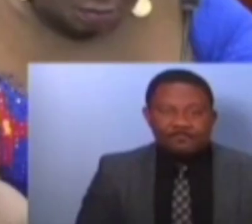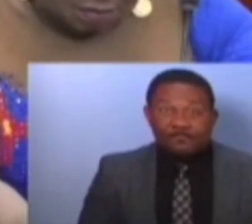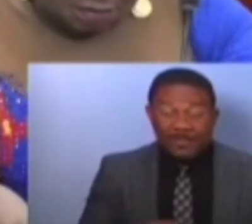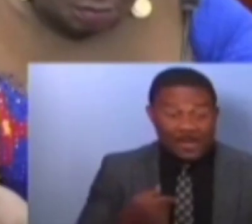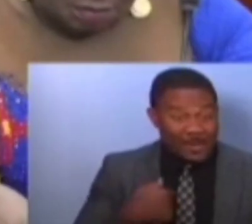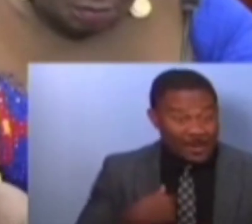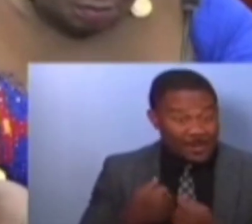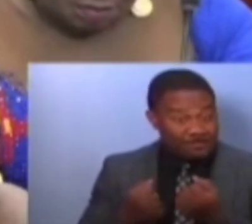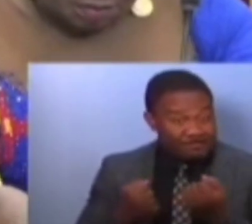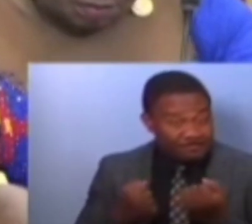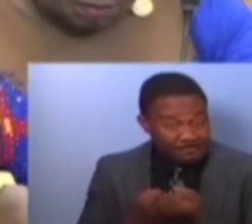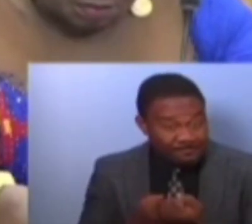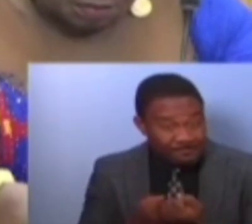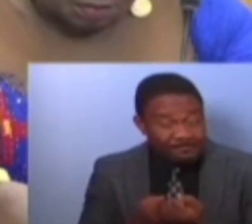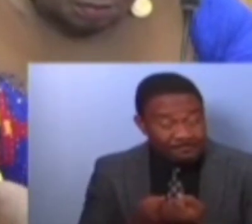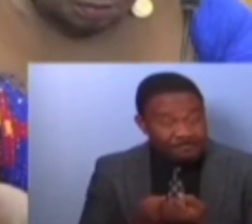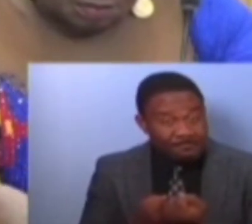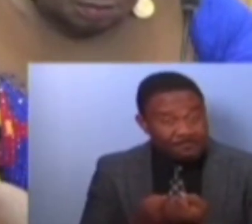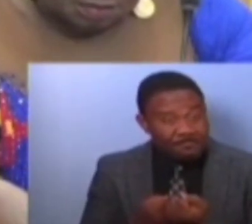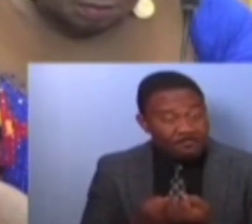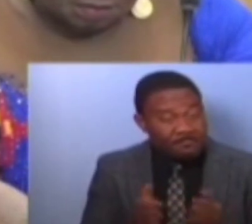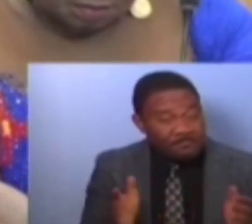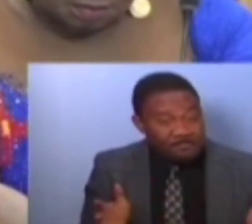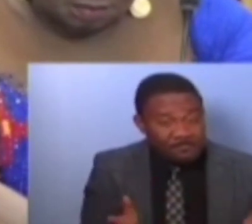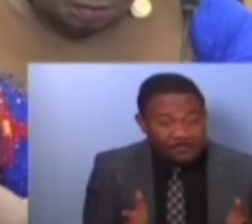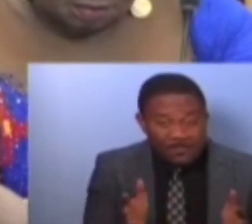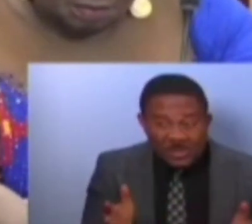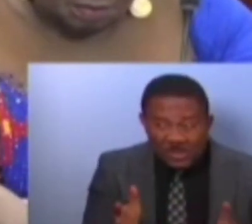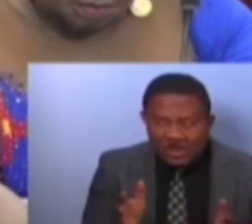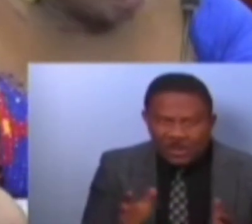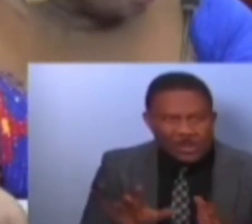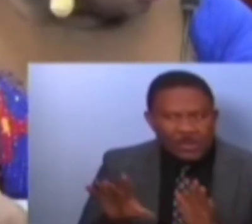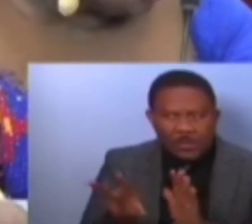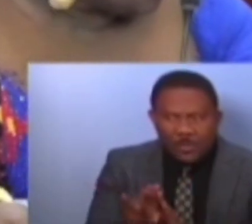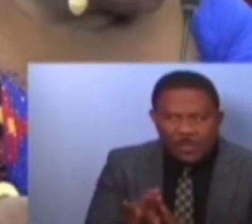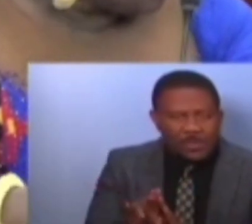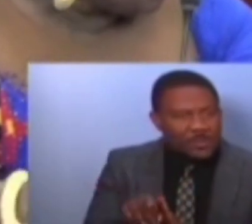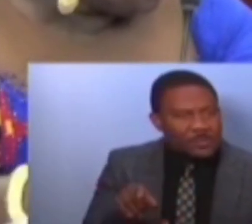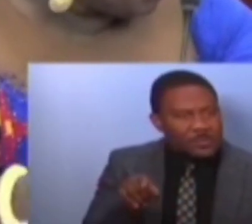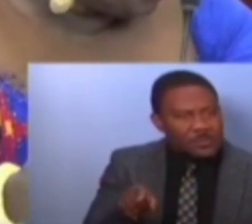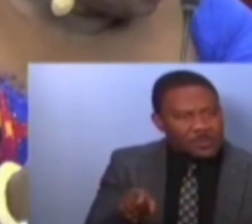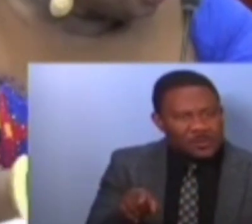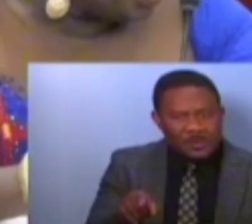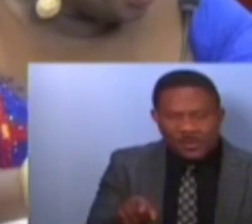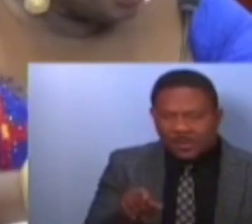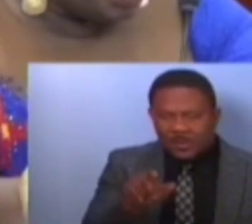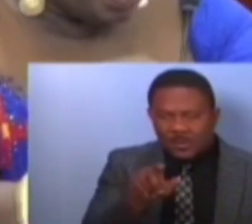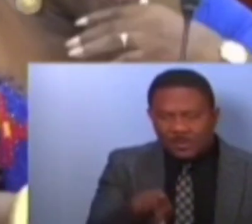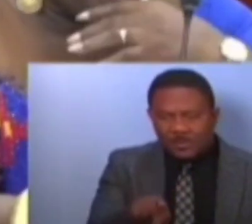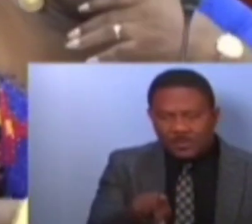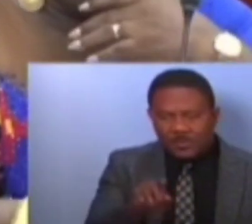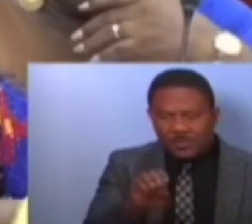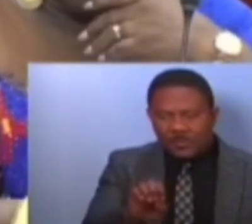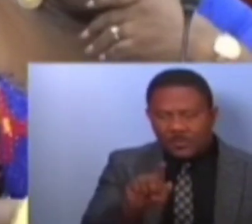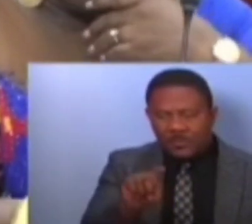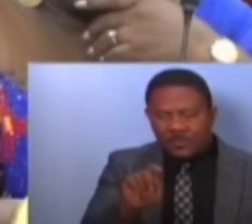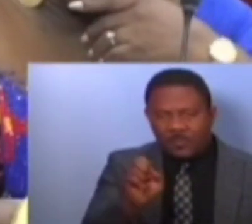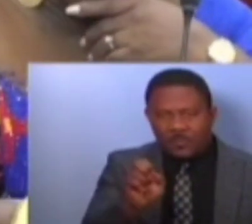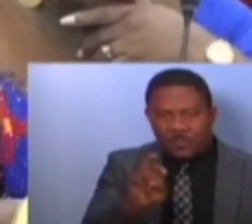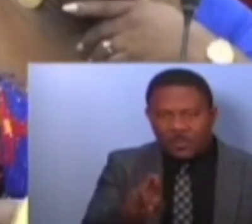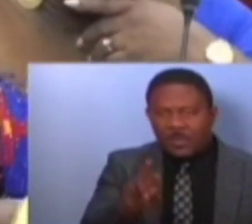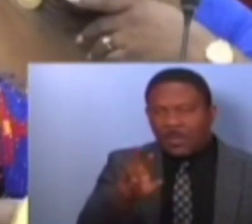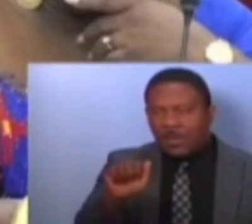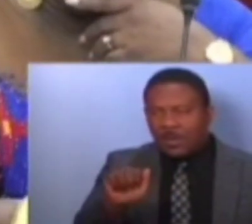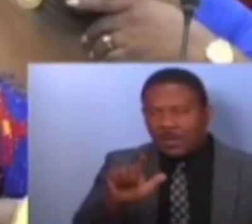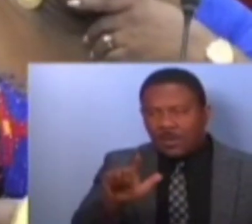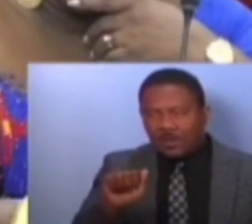rise to second the motion urging this House to accept the nomination of Mr. Peter Alajete as